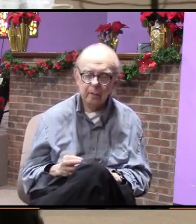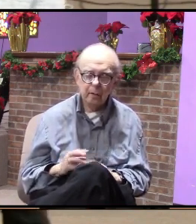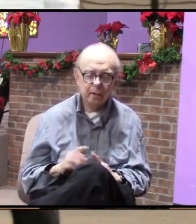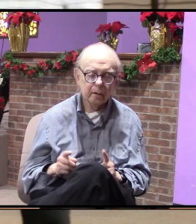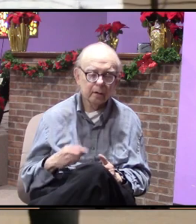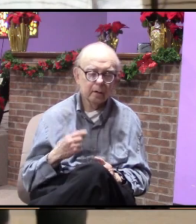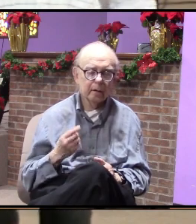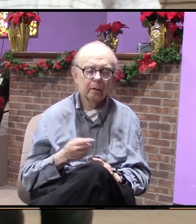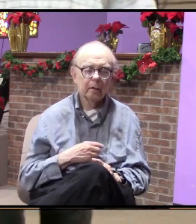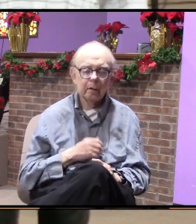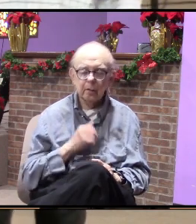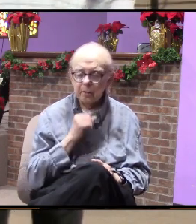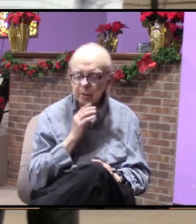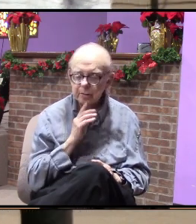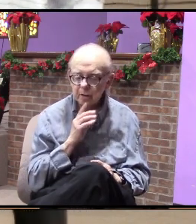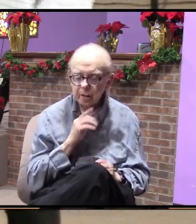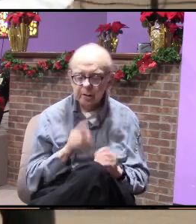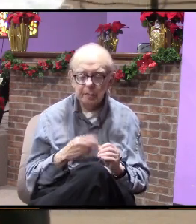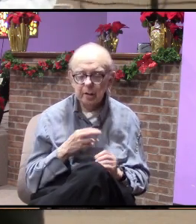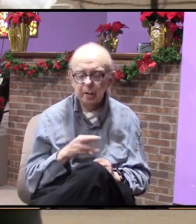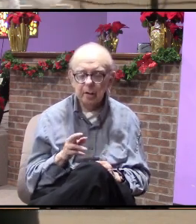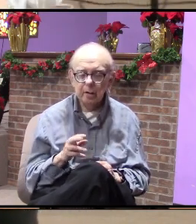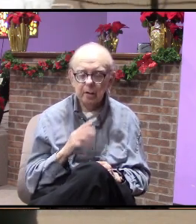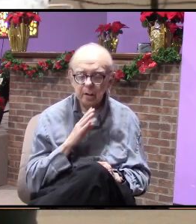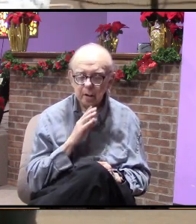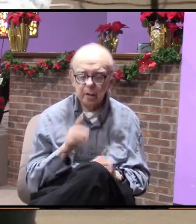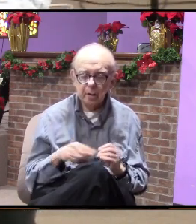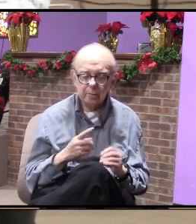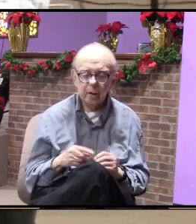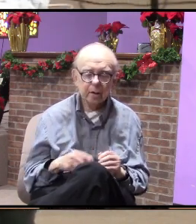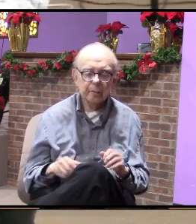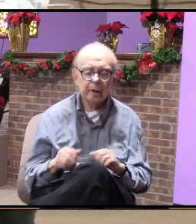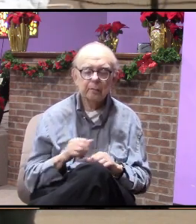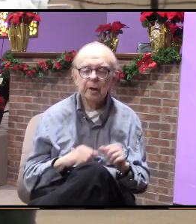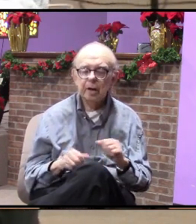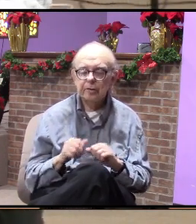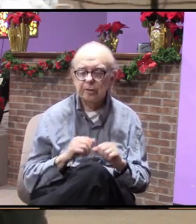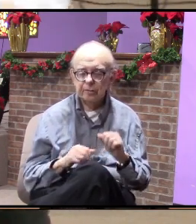but we ain't talking about religions. We're talking about relationships.